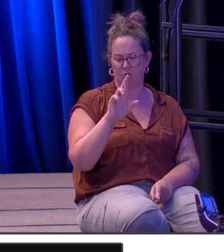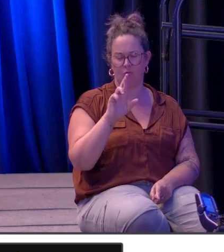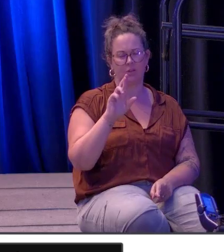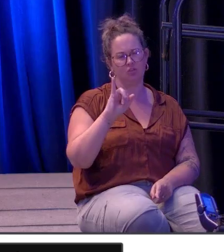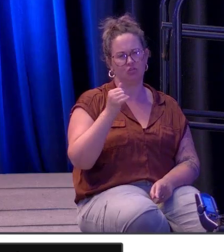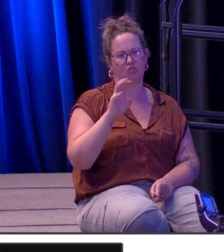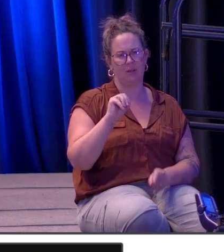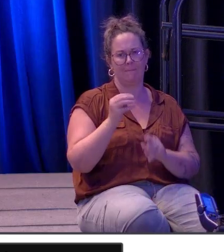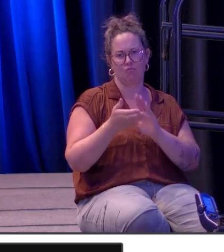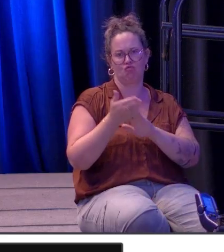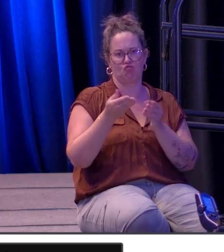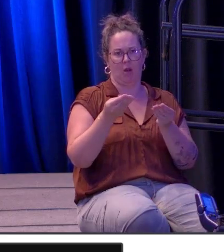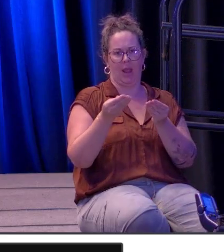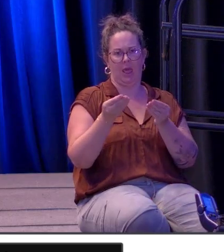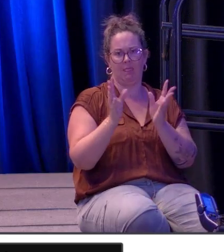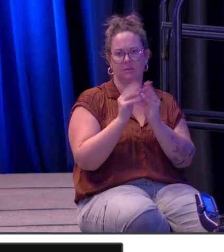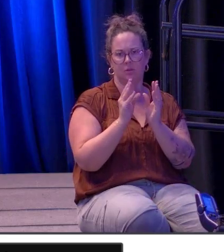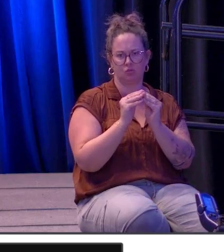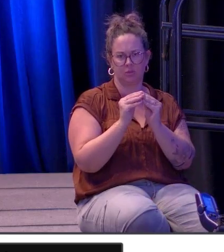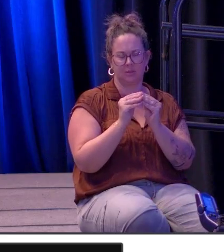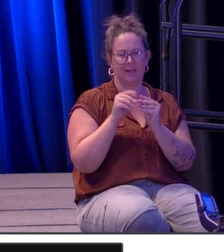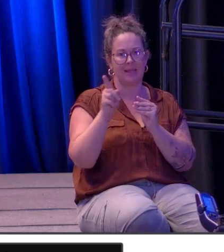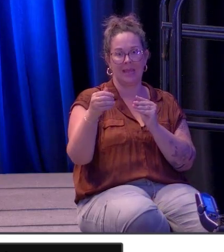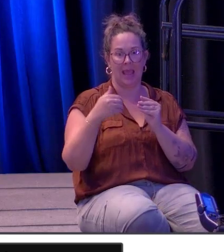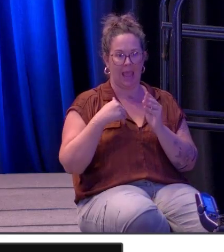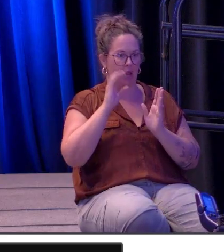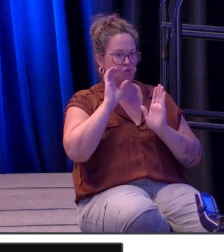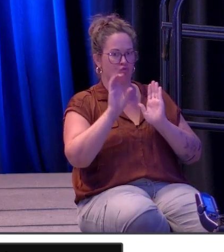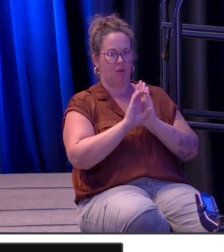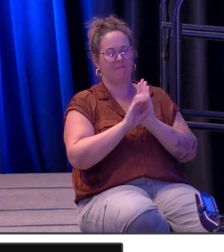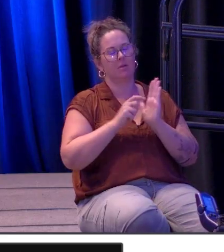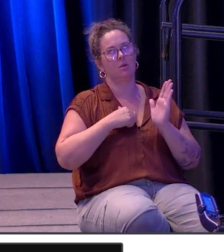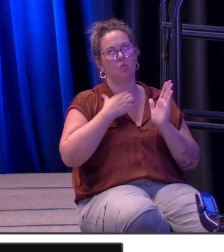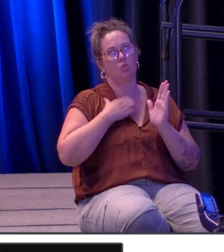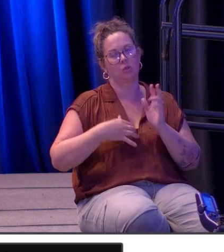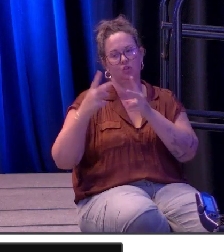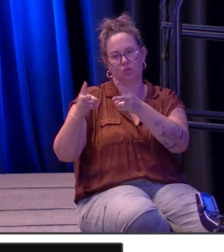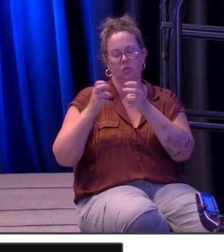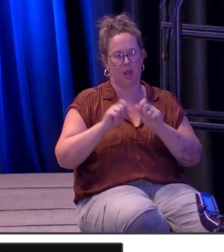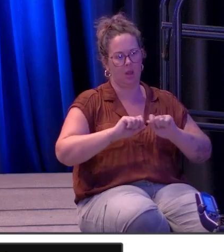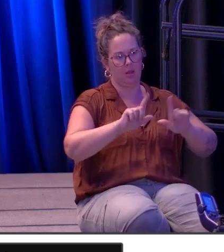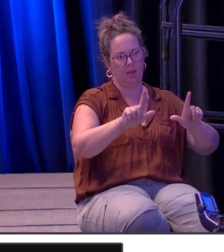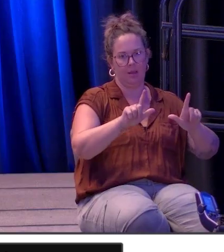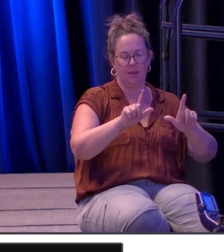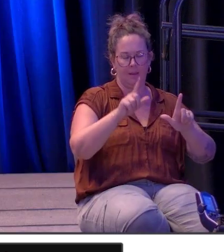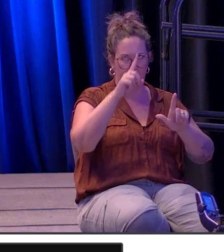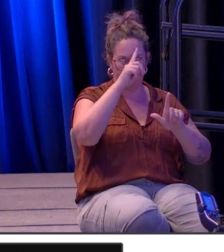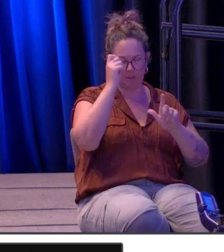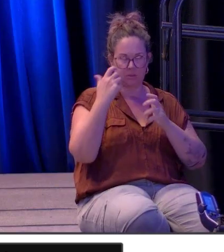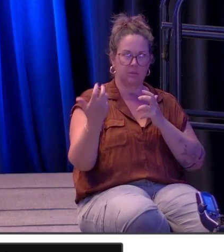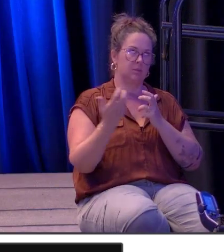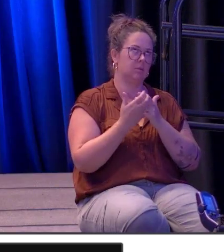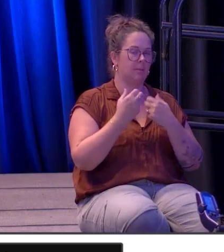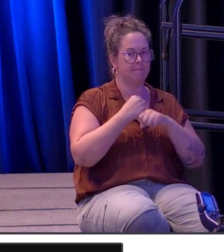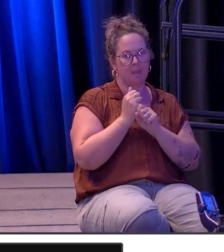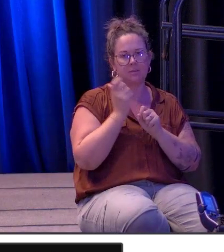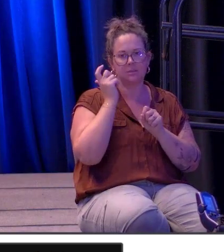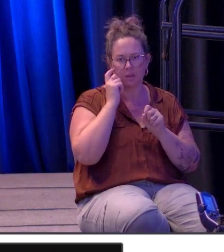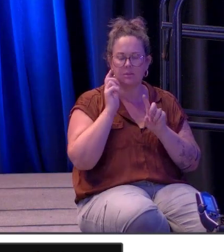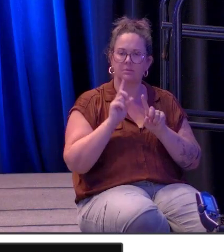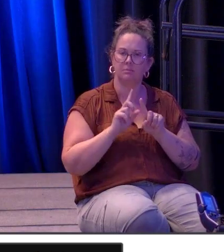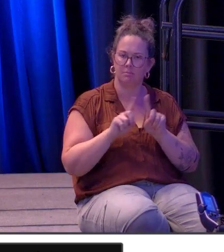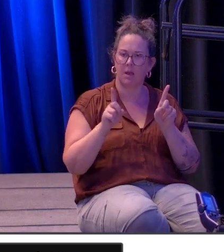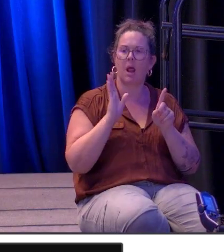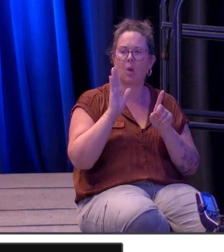session, had a graphic, which I wish I had because it makes so much sense, but I am going to make sure that it goes